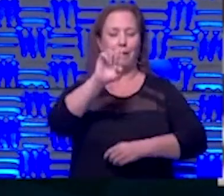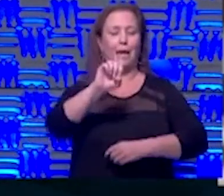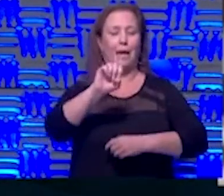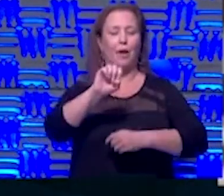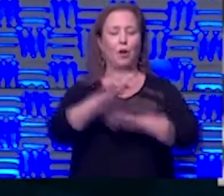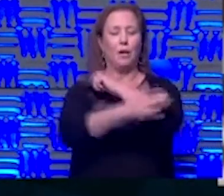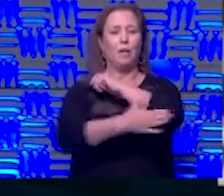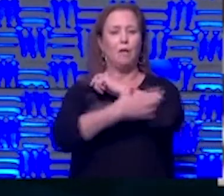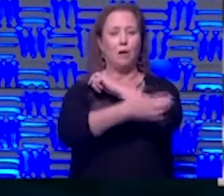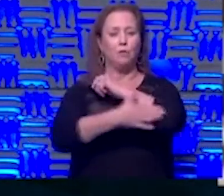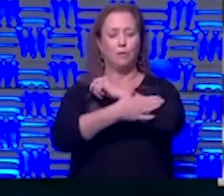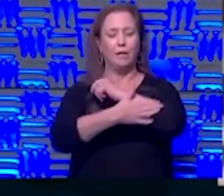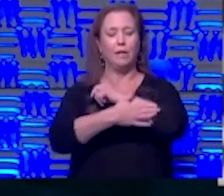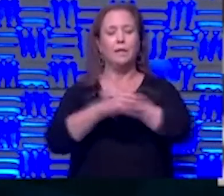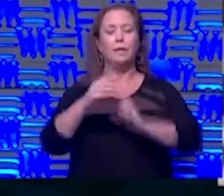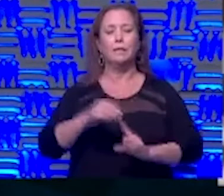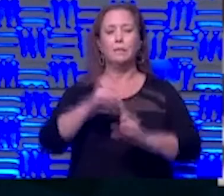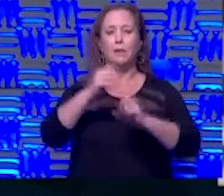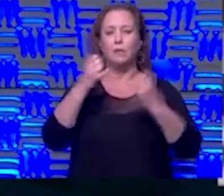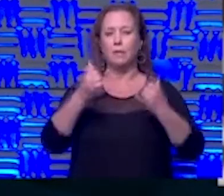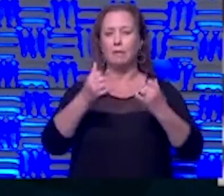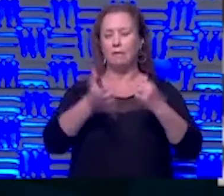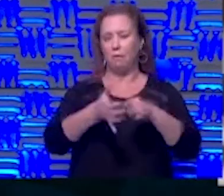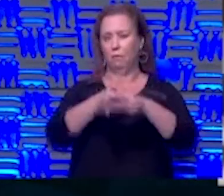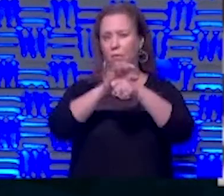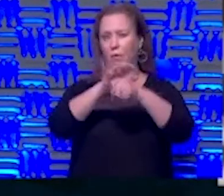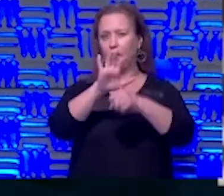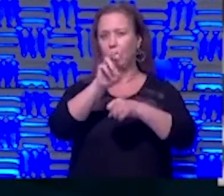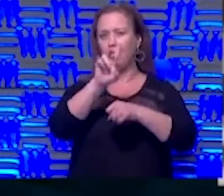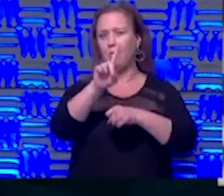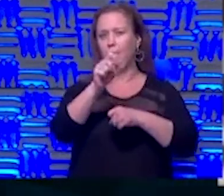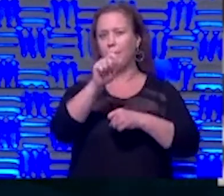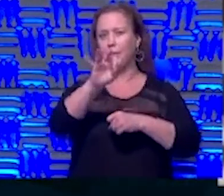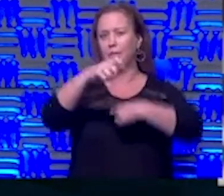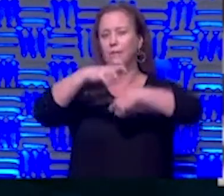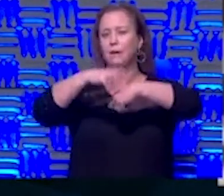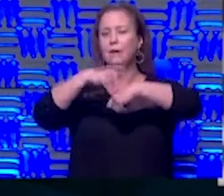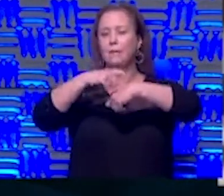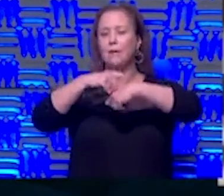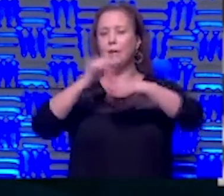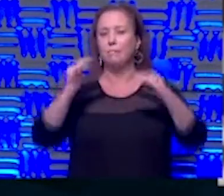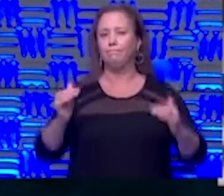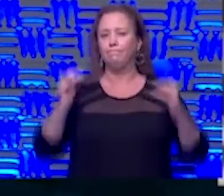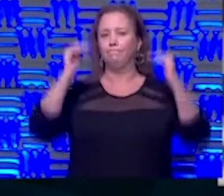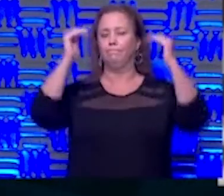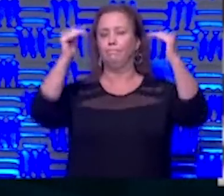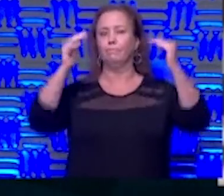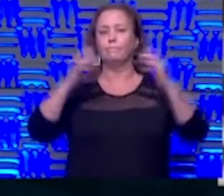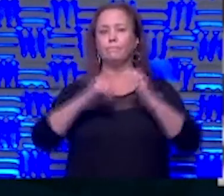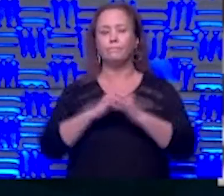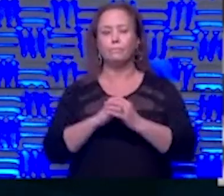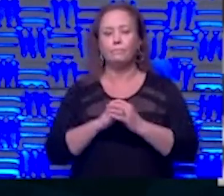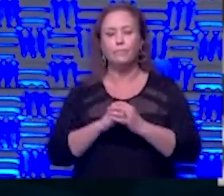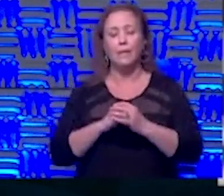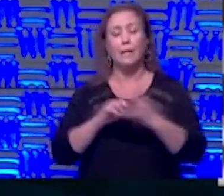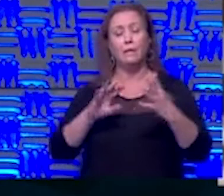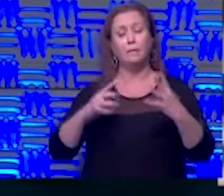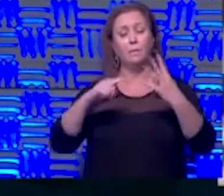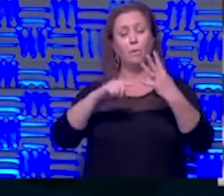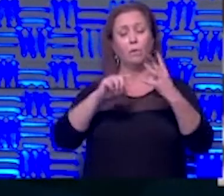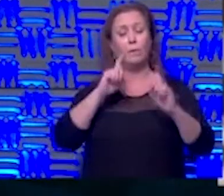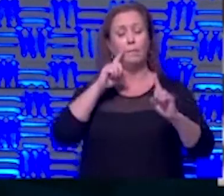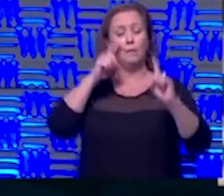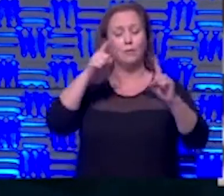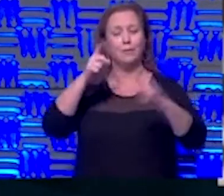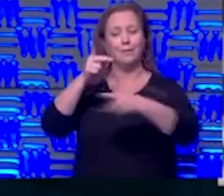difficult times of COVID-19, stepping up and doing more. And then the fourth mission of caring for the